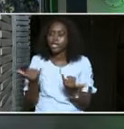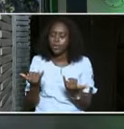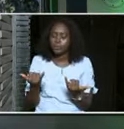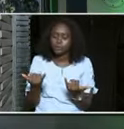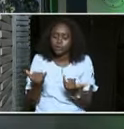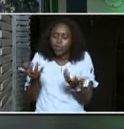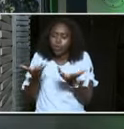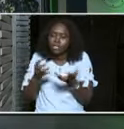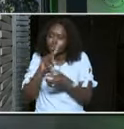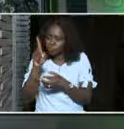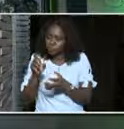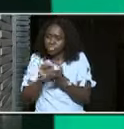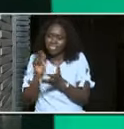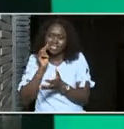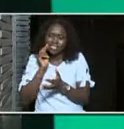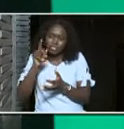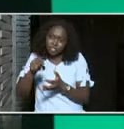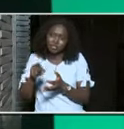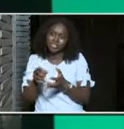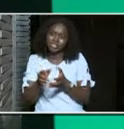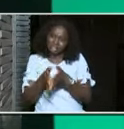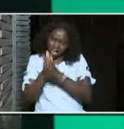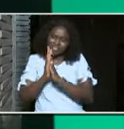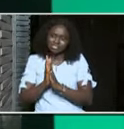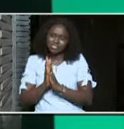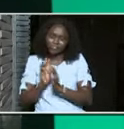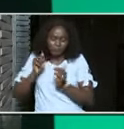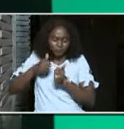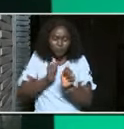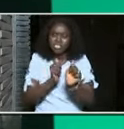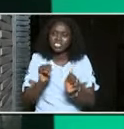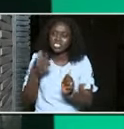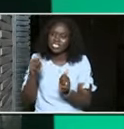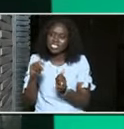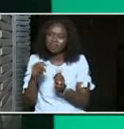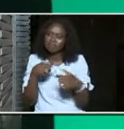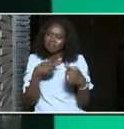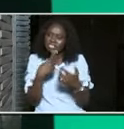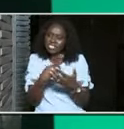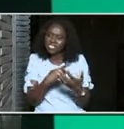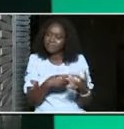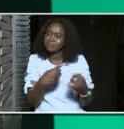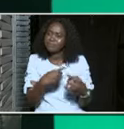asking? You know, just following the debate on social